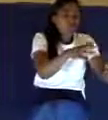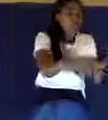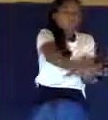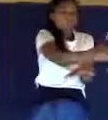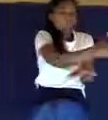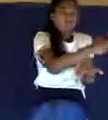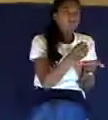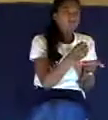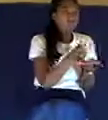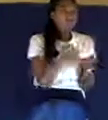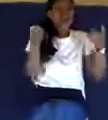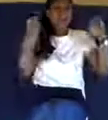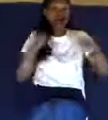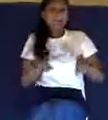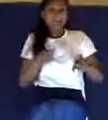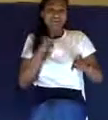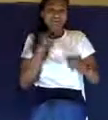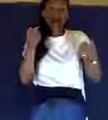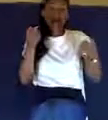this, "it just so happens